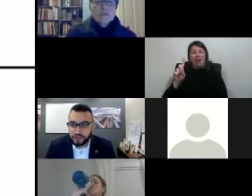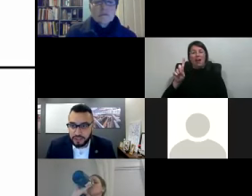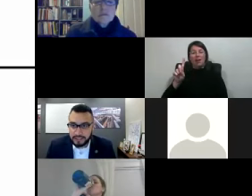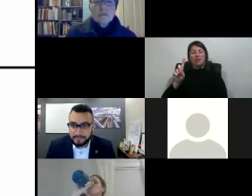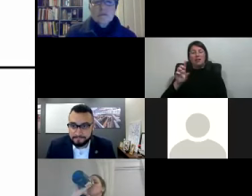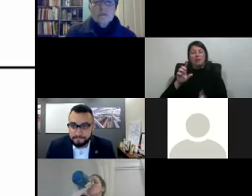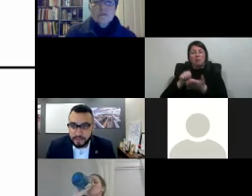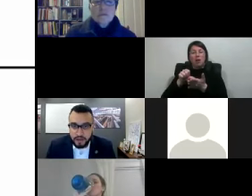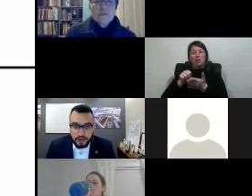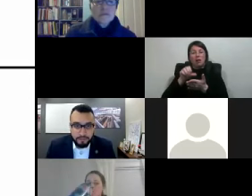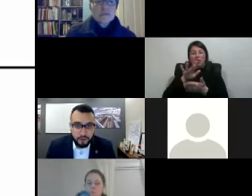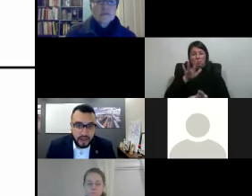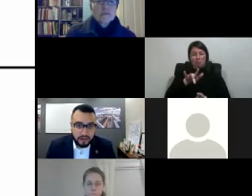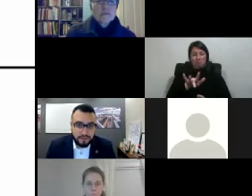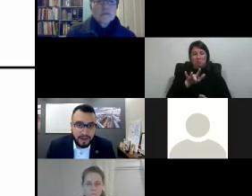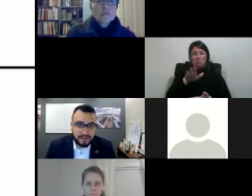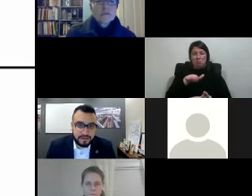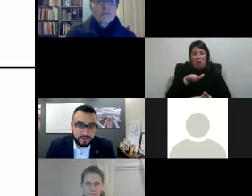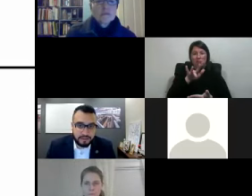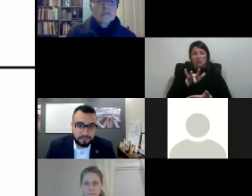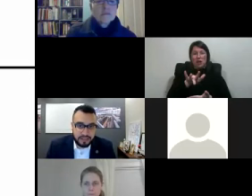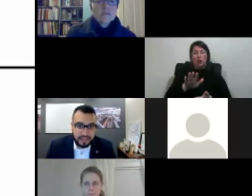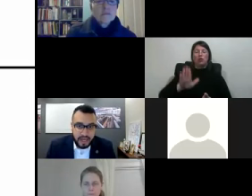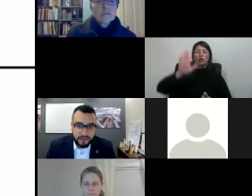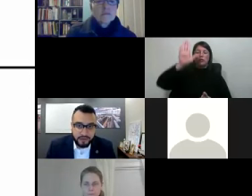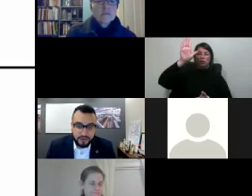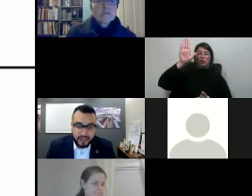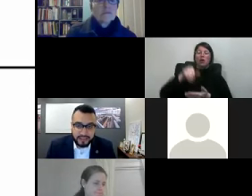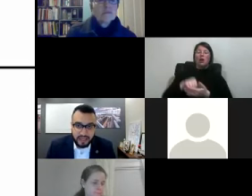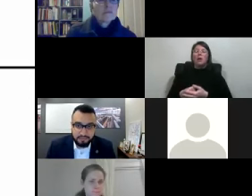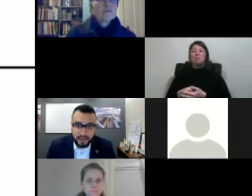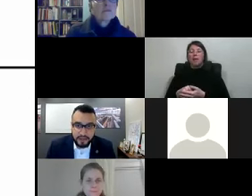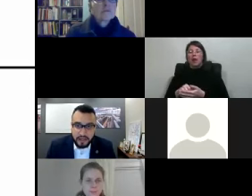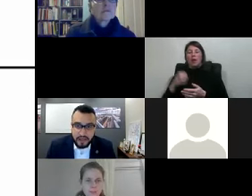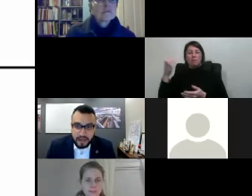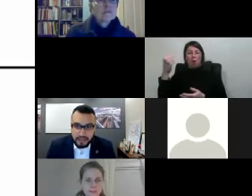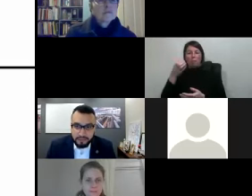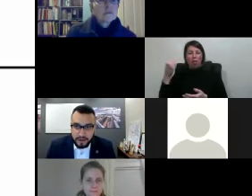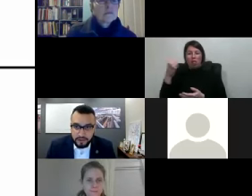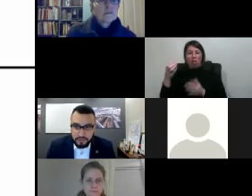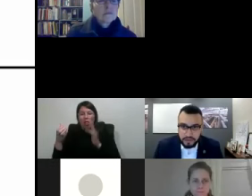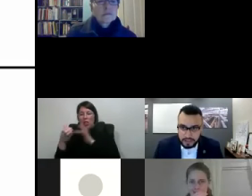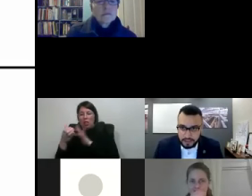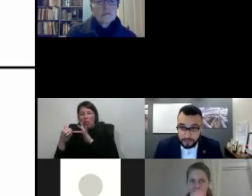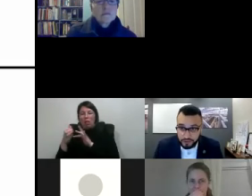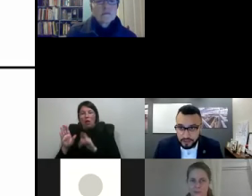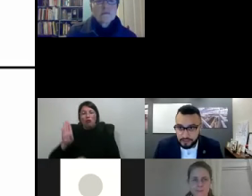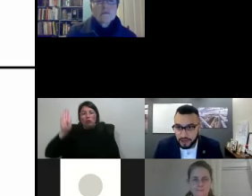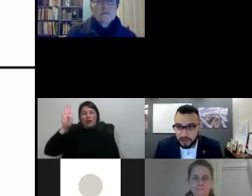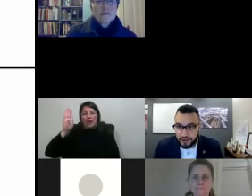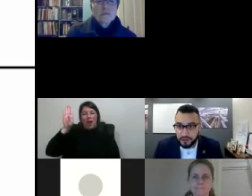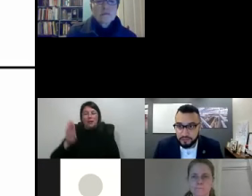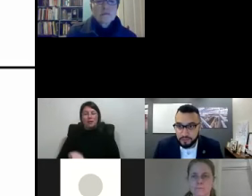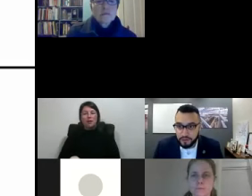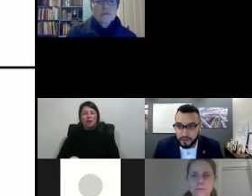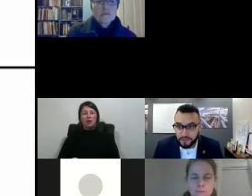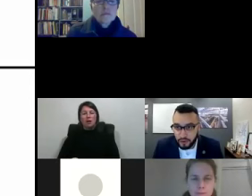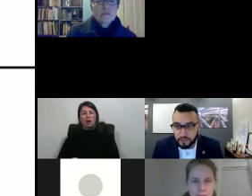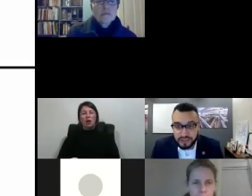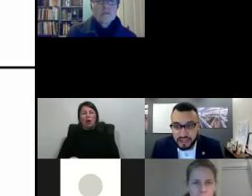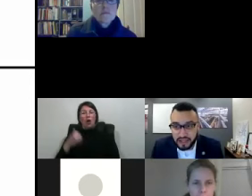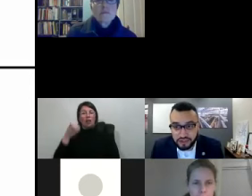your screen. On a mobile device, simply tap the raise hand button at the bottom of your screen. I'm sorry, on